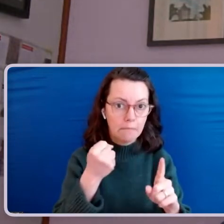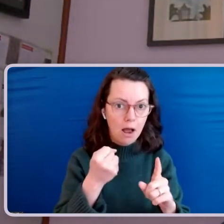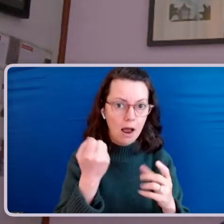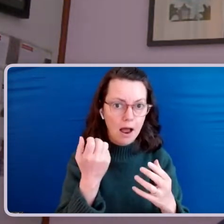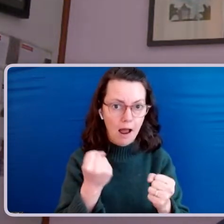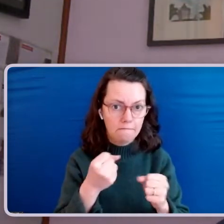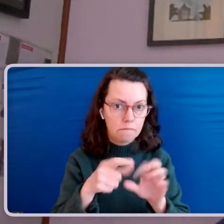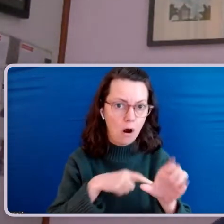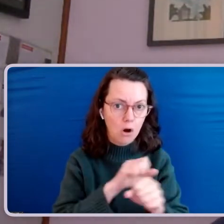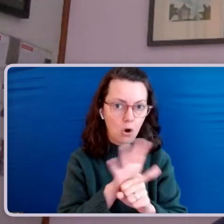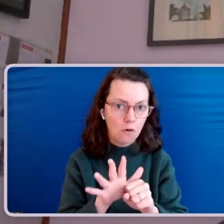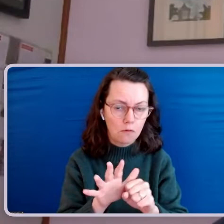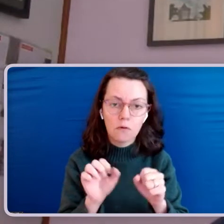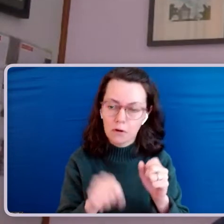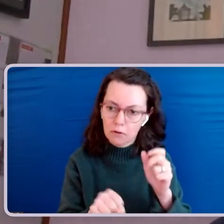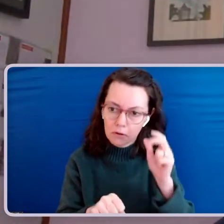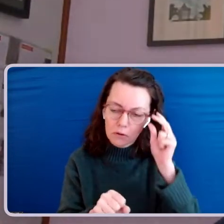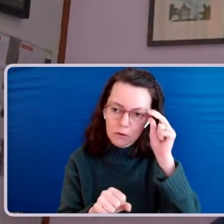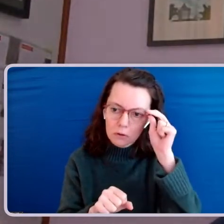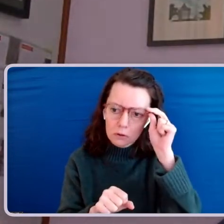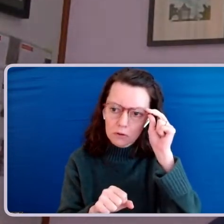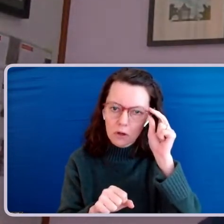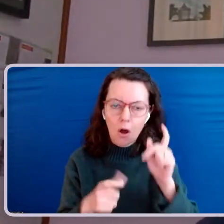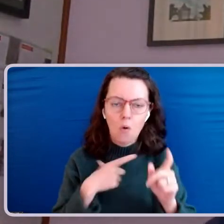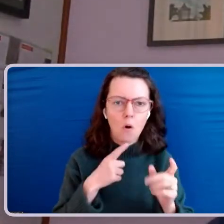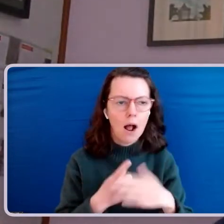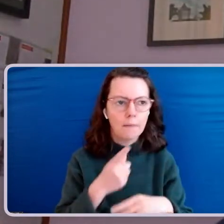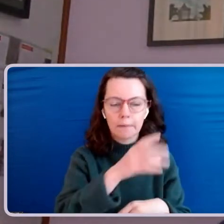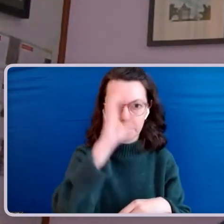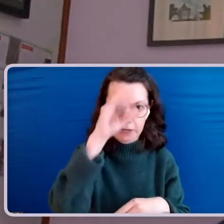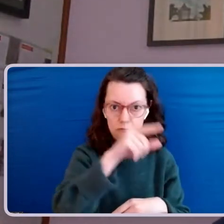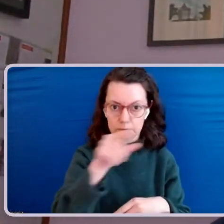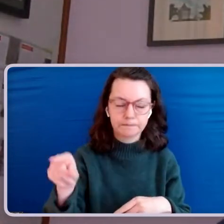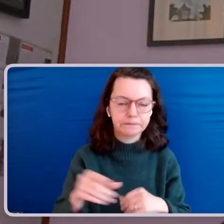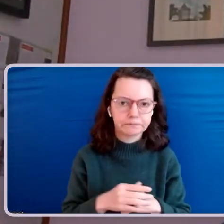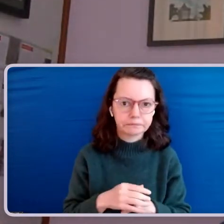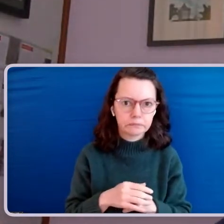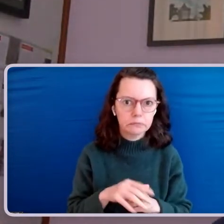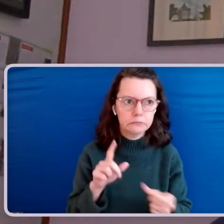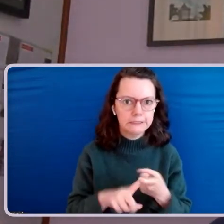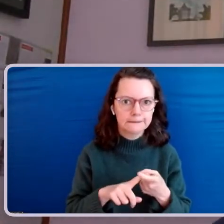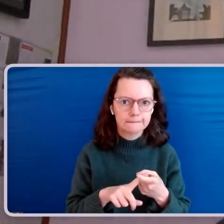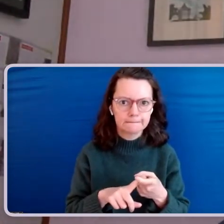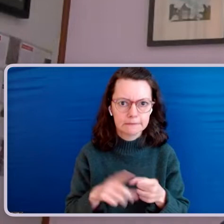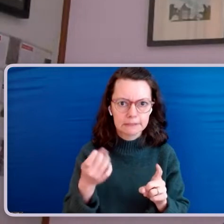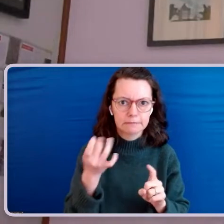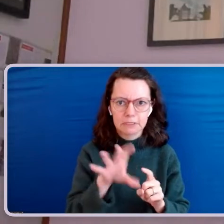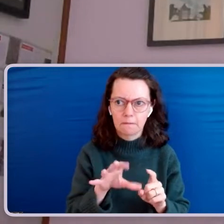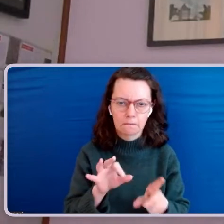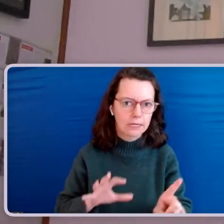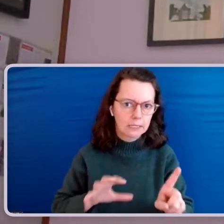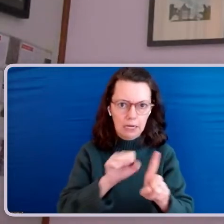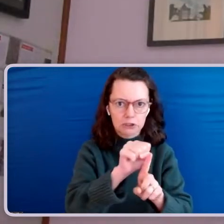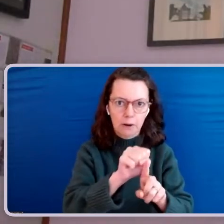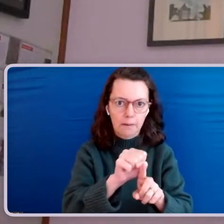because of countries are still dealing with catch up with